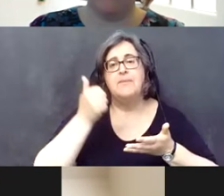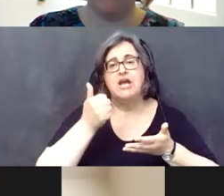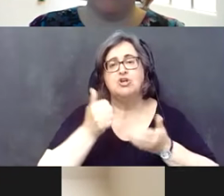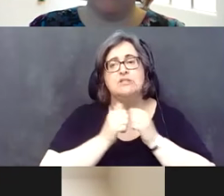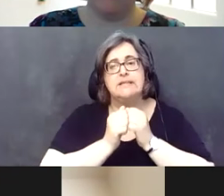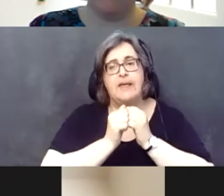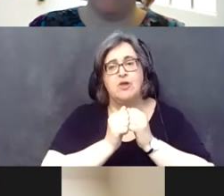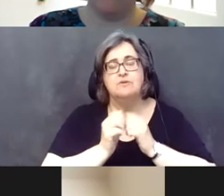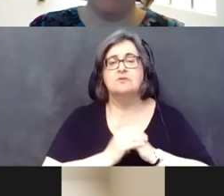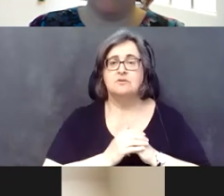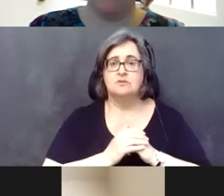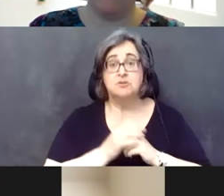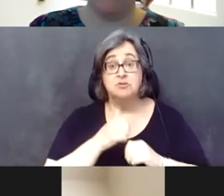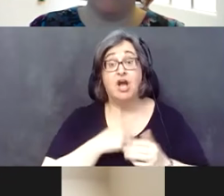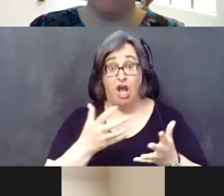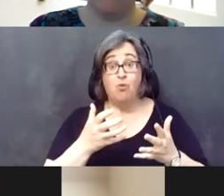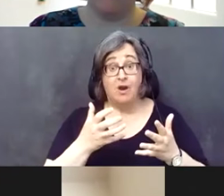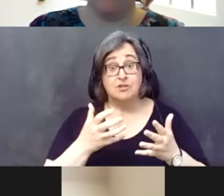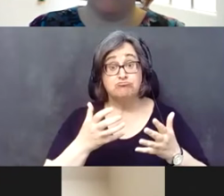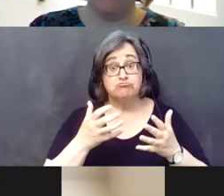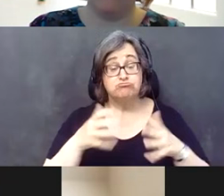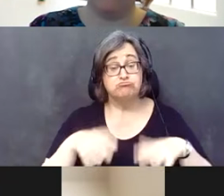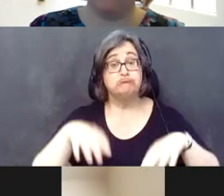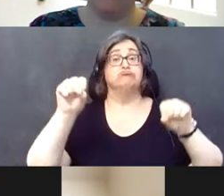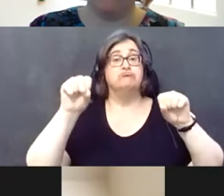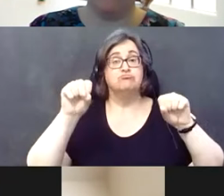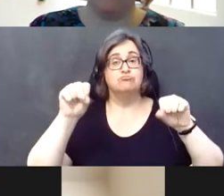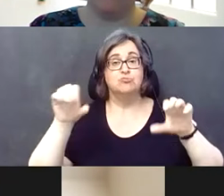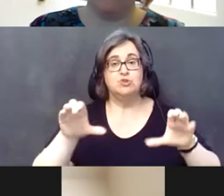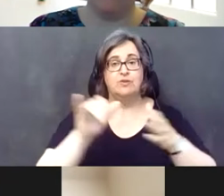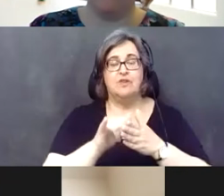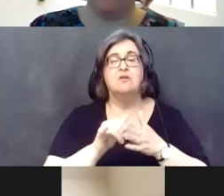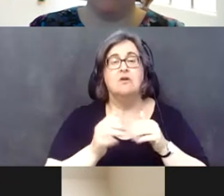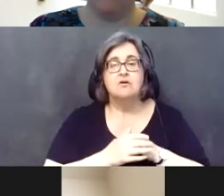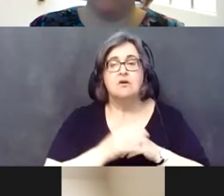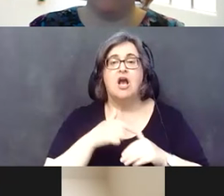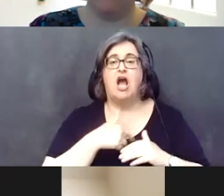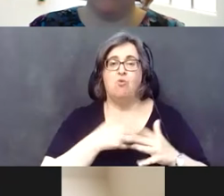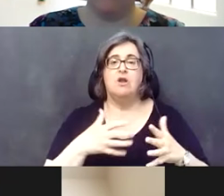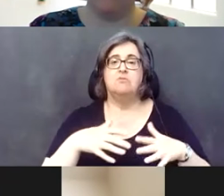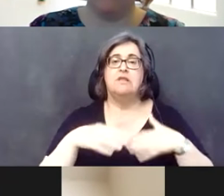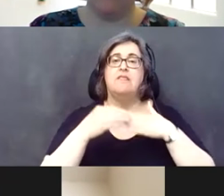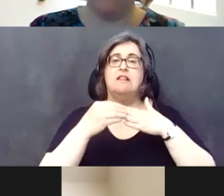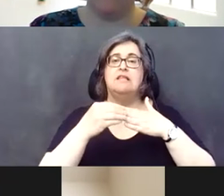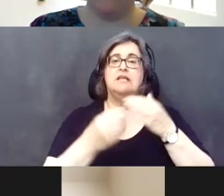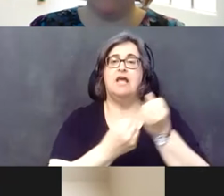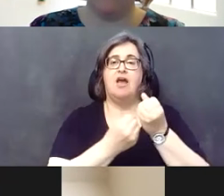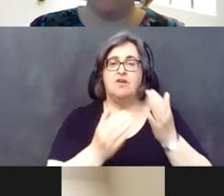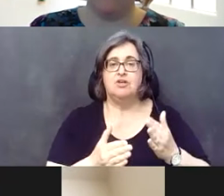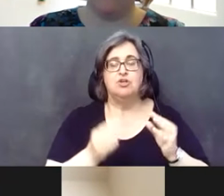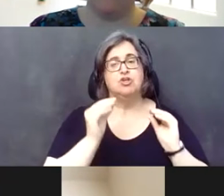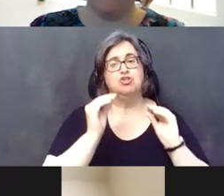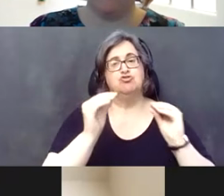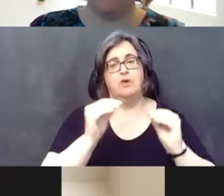that. I would like to take the lead and be the lead advocate on this, to train